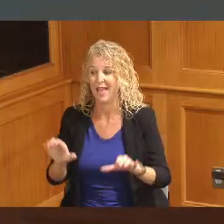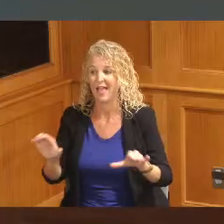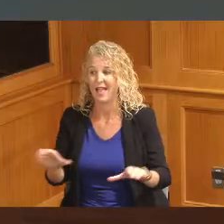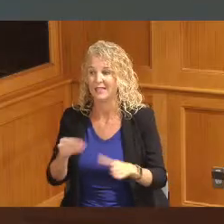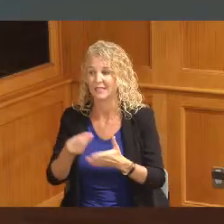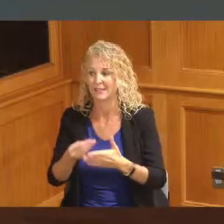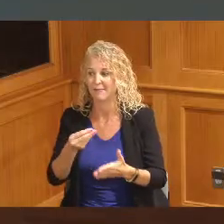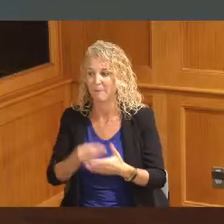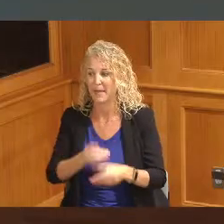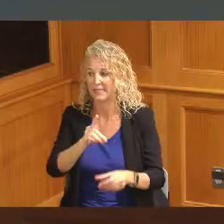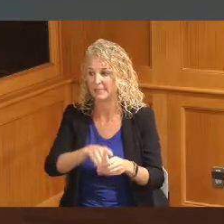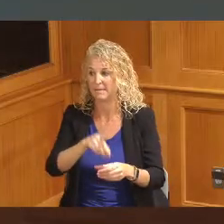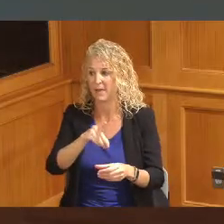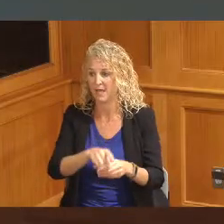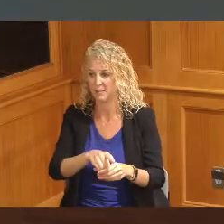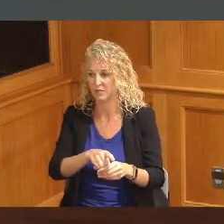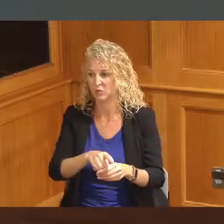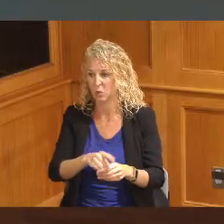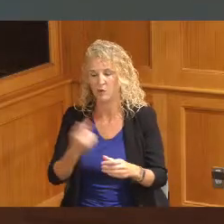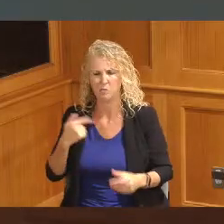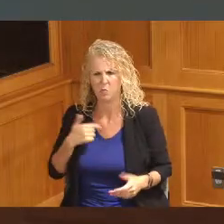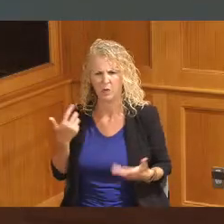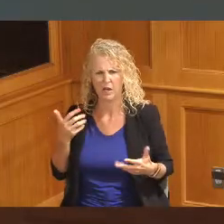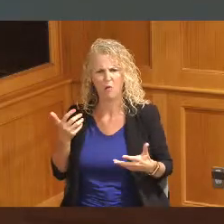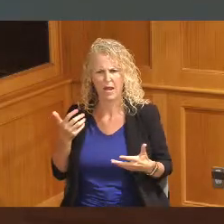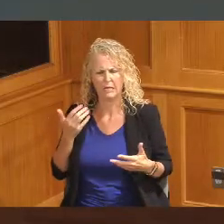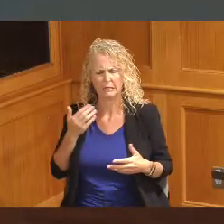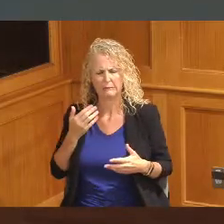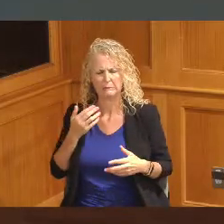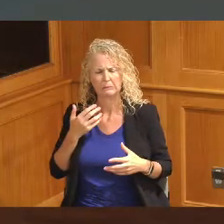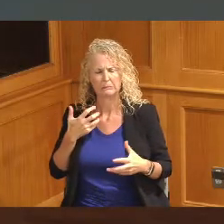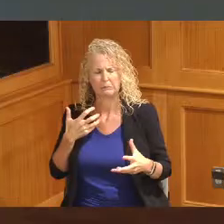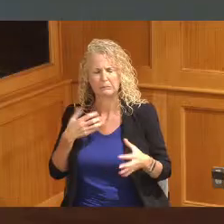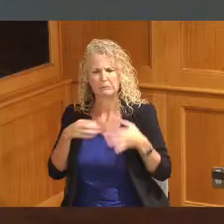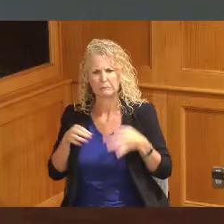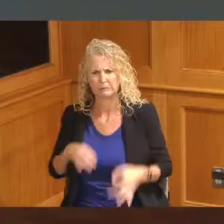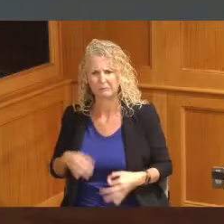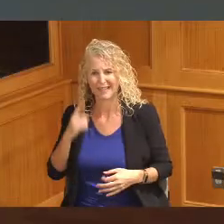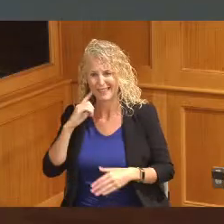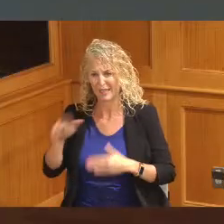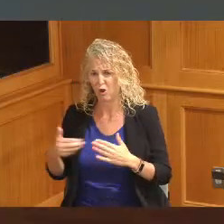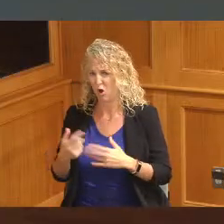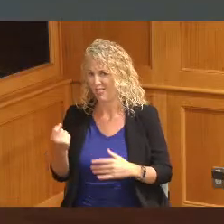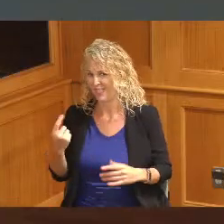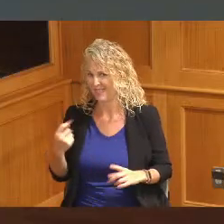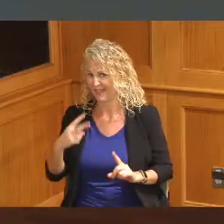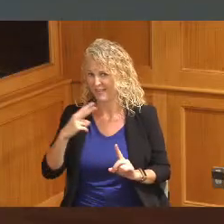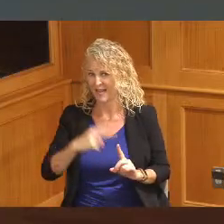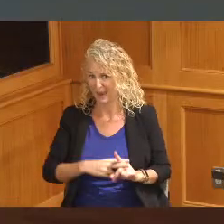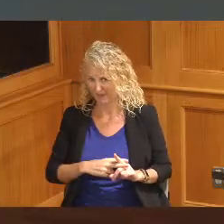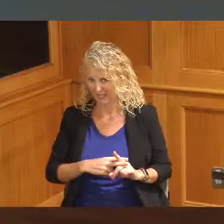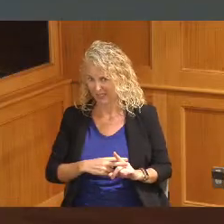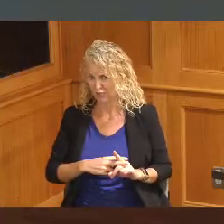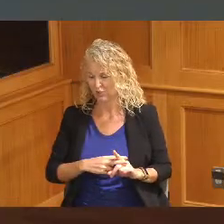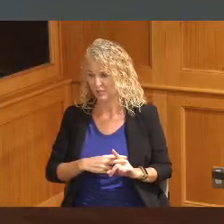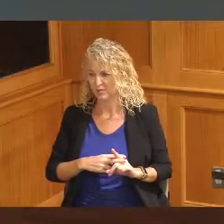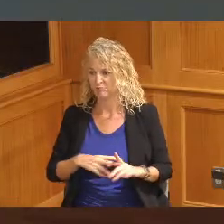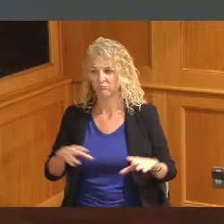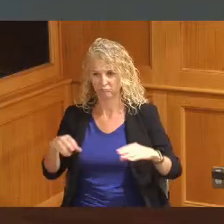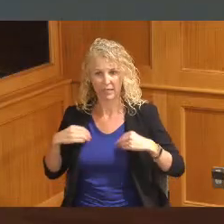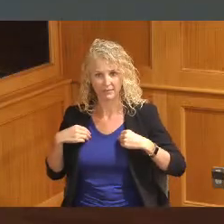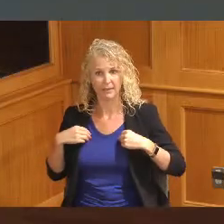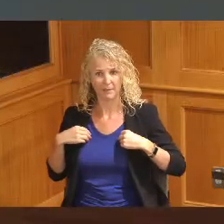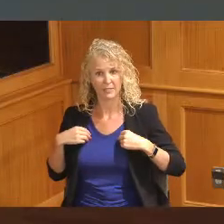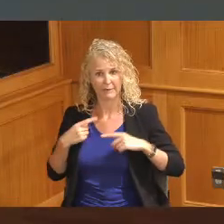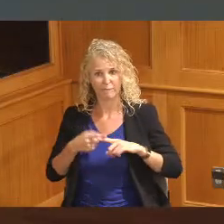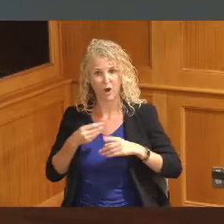money depositories, as the board has been previously briefed on. My understanding is that all 11 of the applications that came in were accepted by